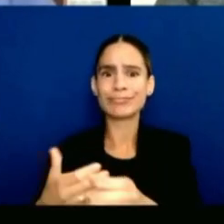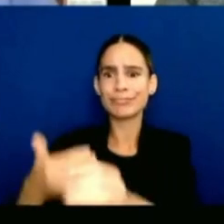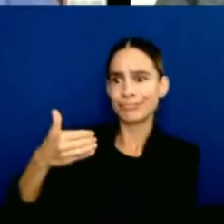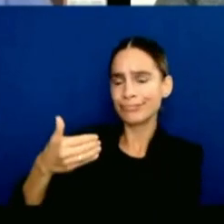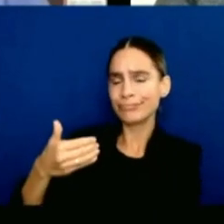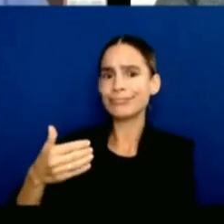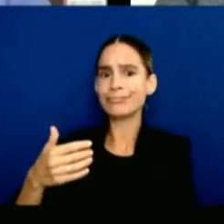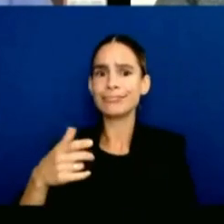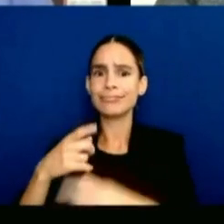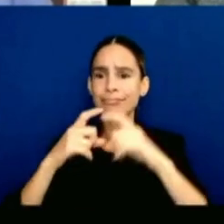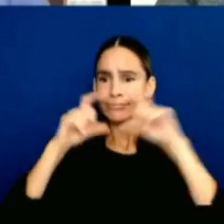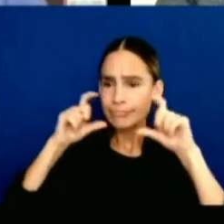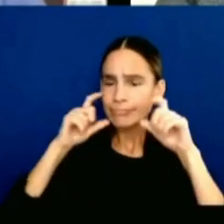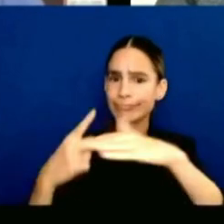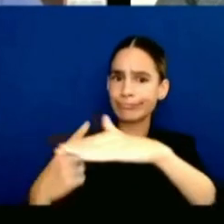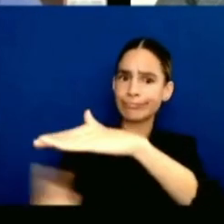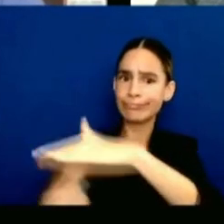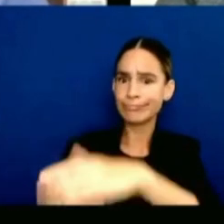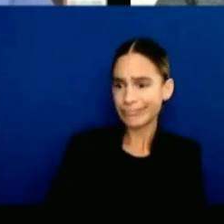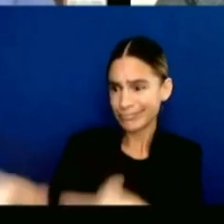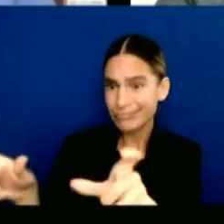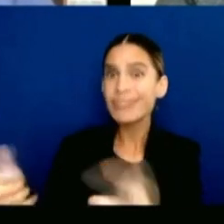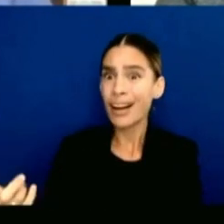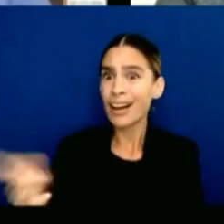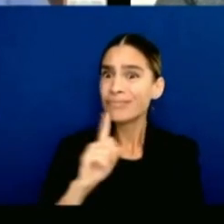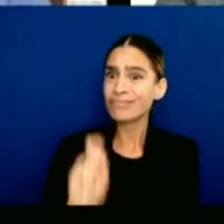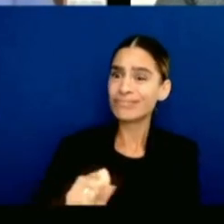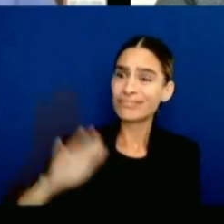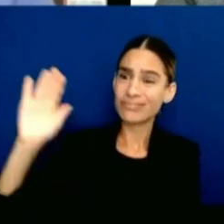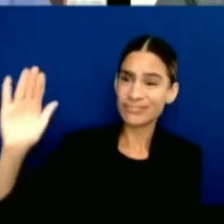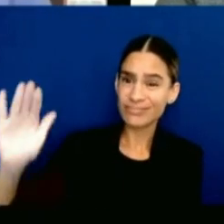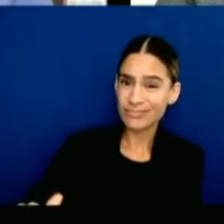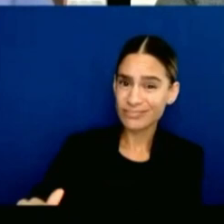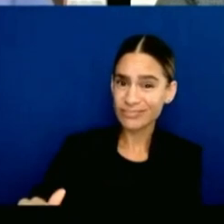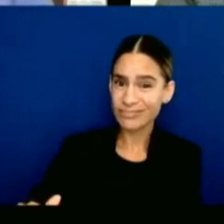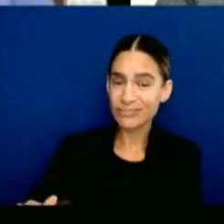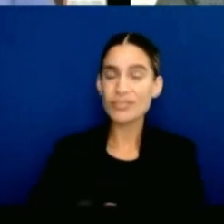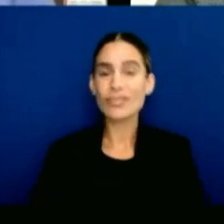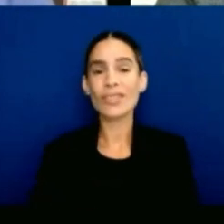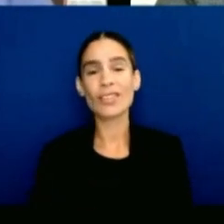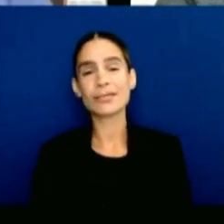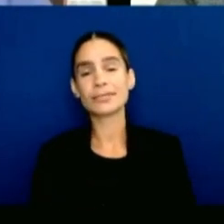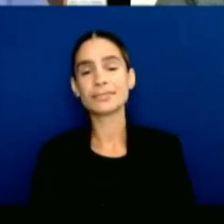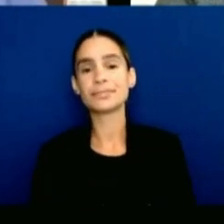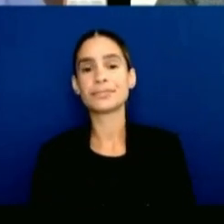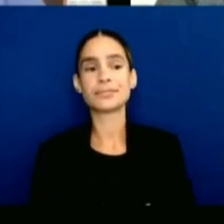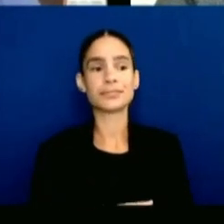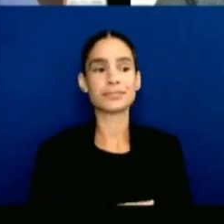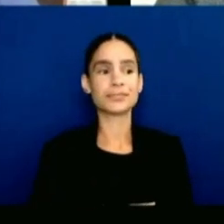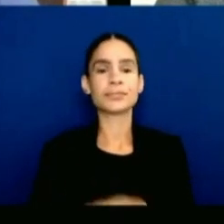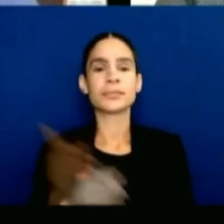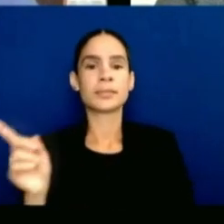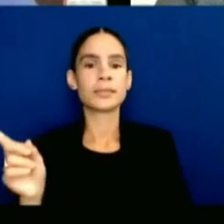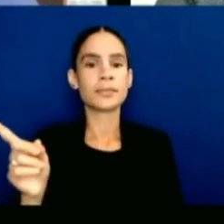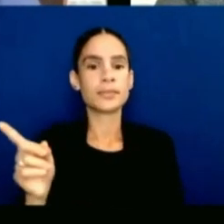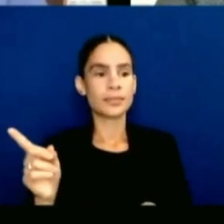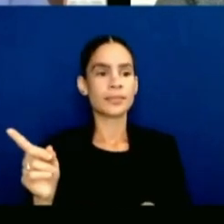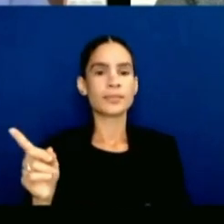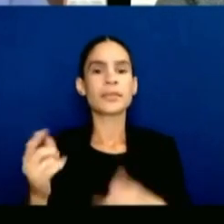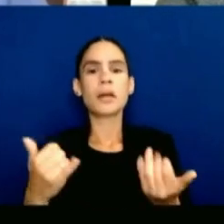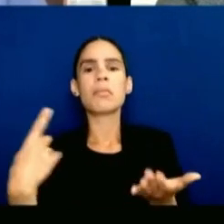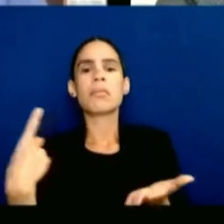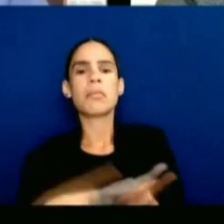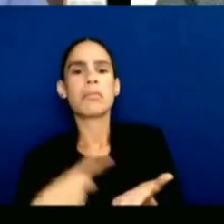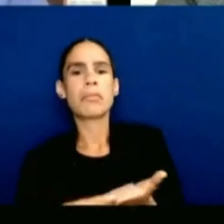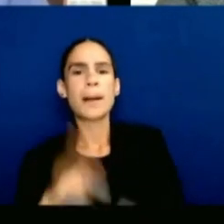Yeah. So Tony, people sometimes look at you and me and say, oh, these public health people, they're just always looking at